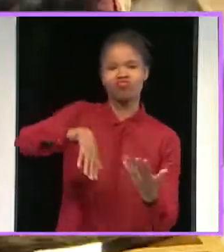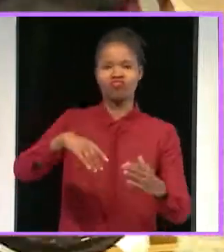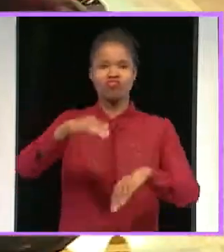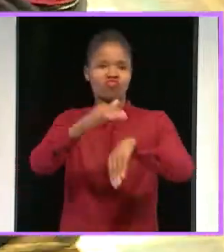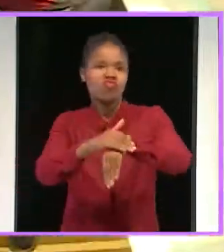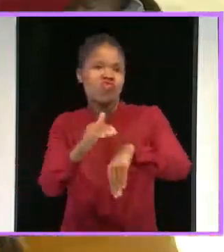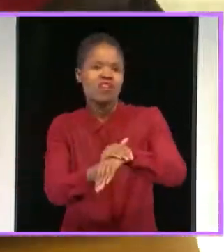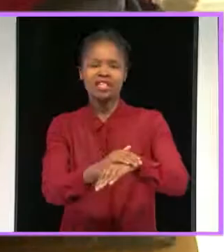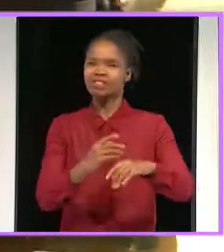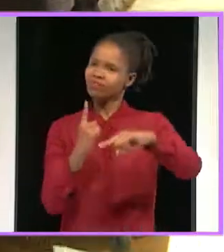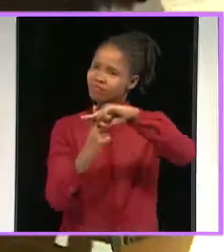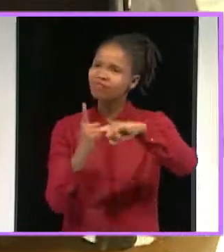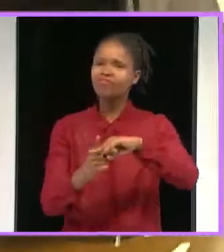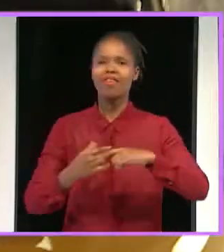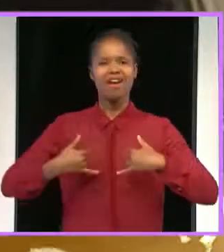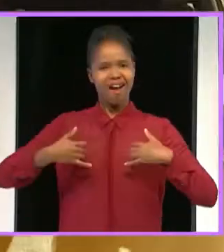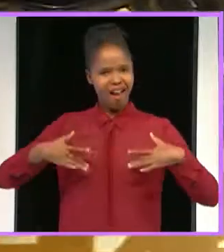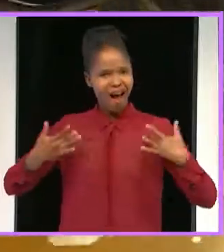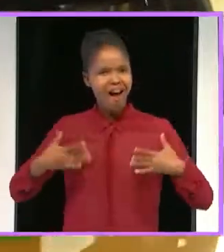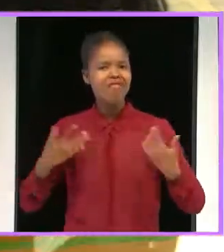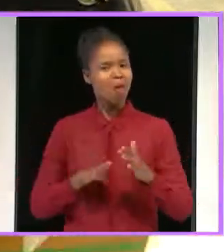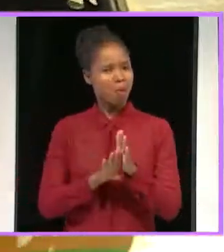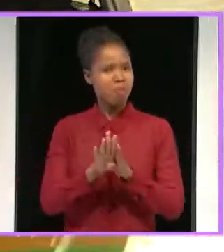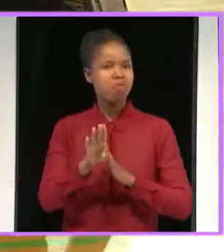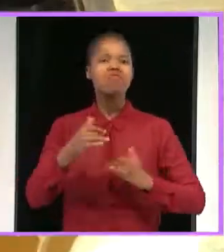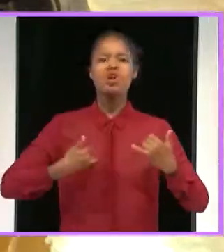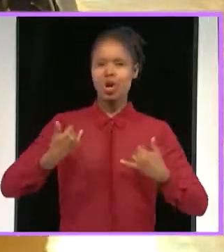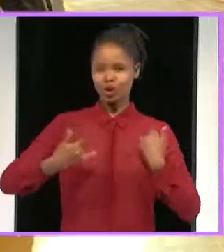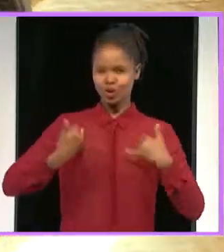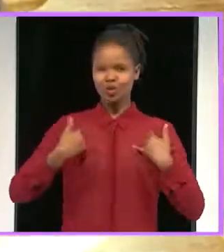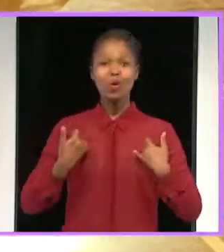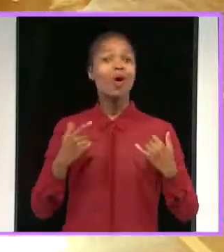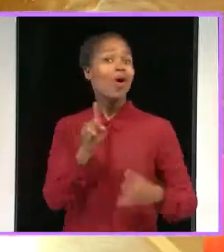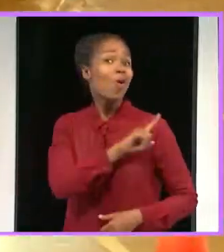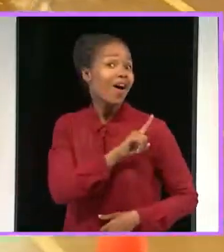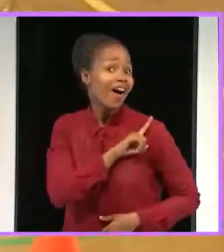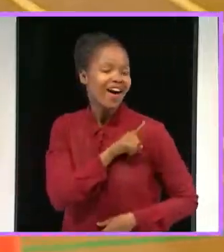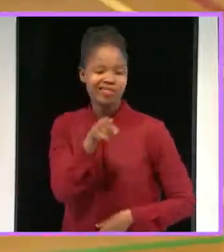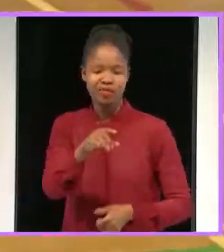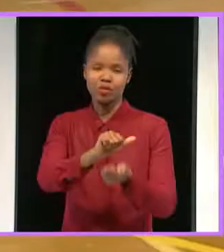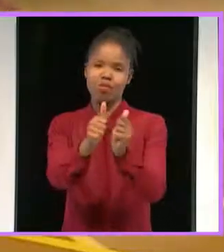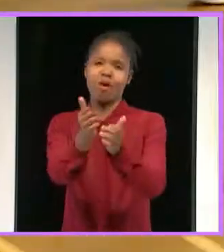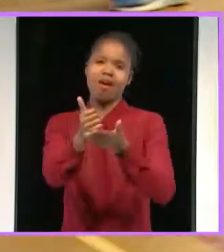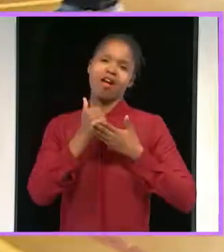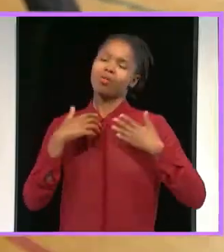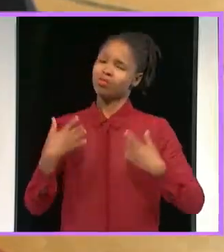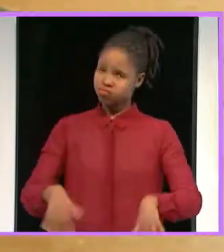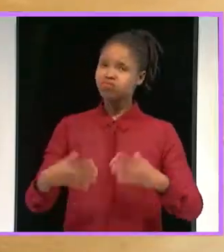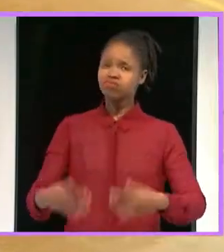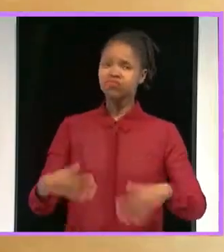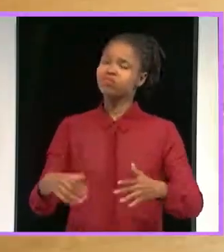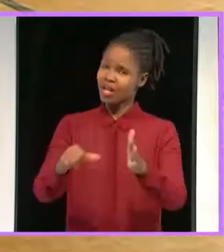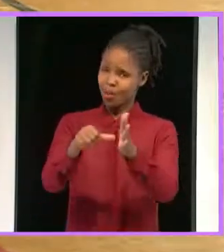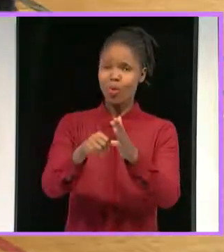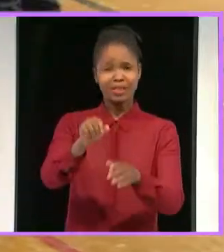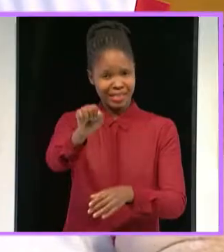feel life is worth it. It's always worth it, and sports is one of the things that can